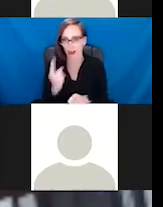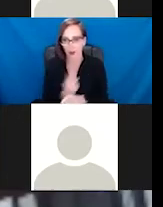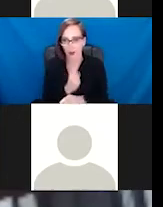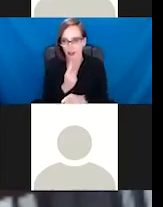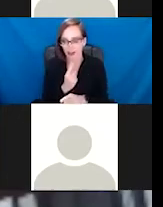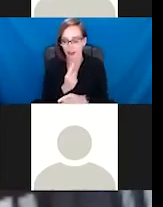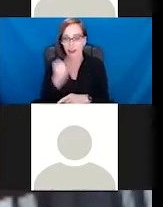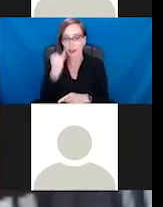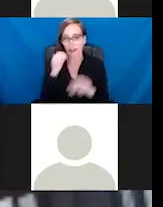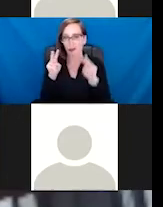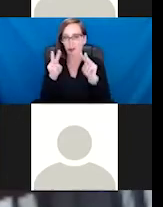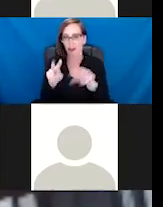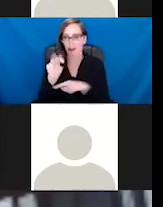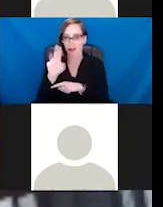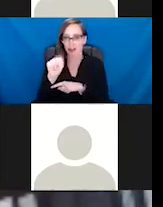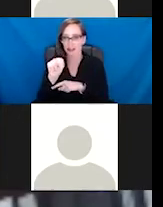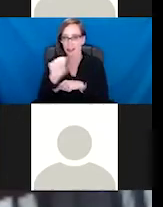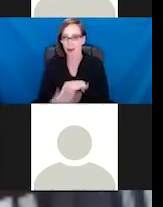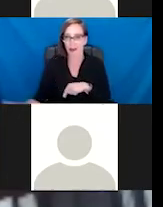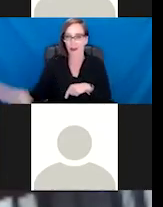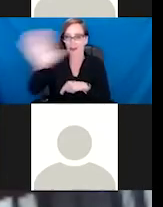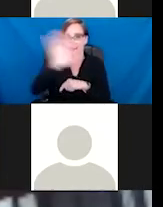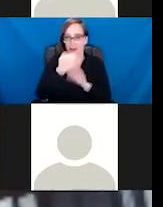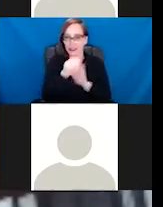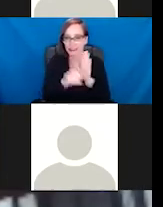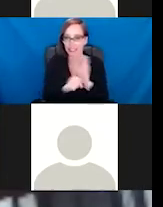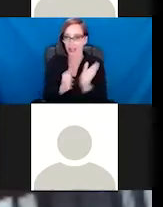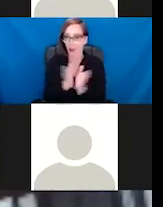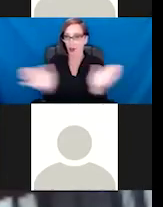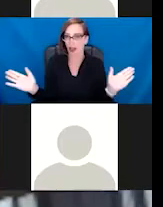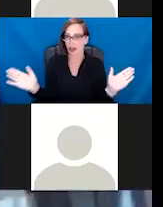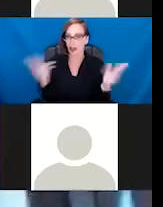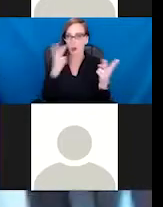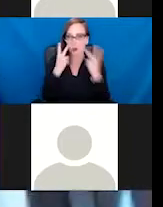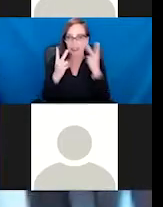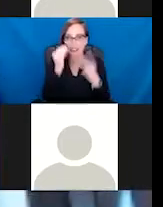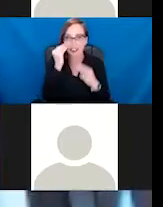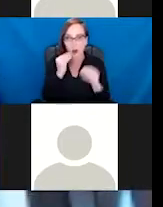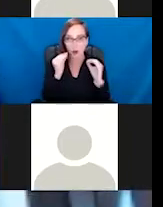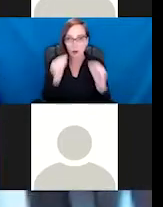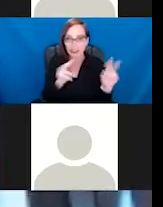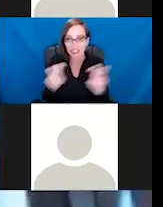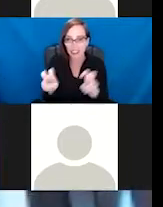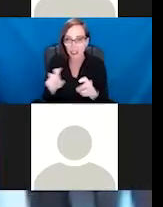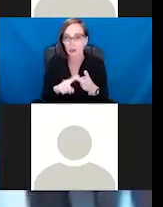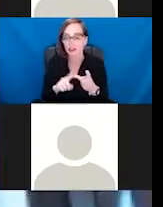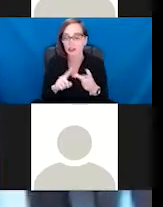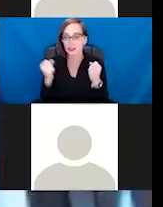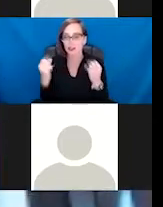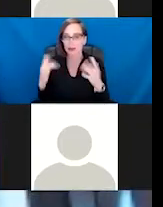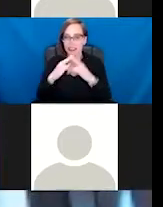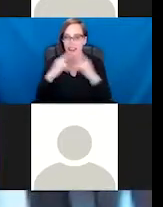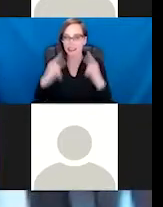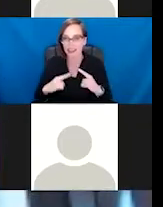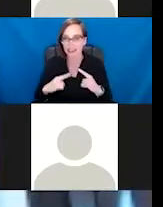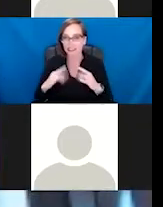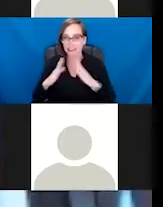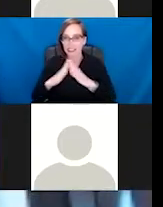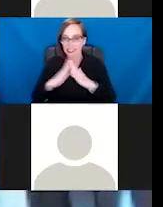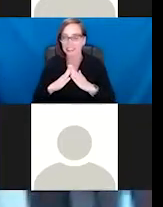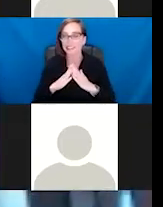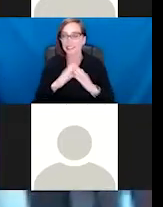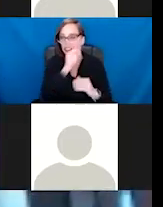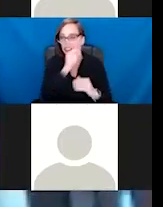state of Minnesota, what we're experiencing with homelessness, all the camps that you have down in the Twin Cities